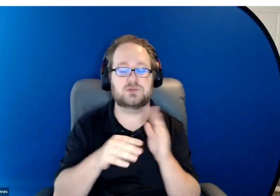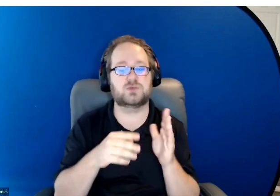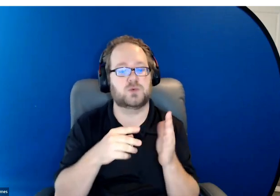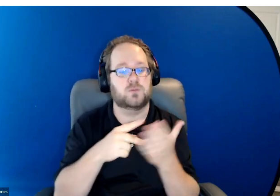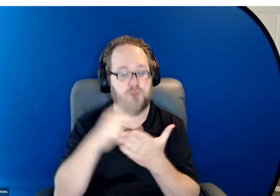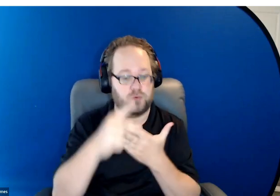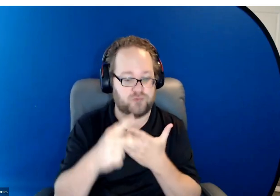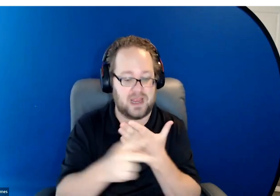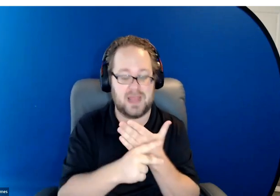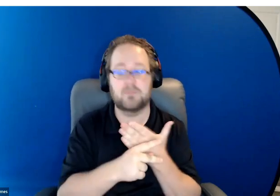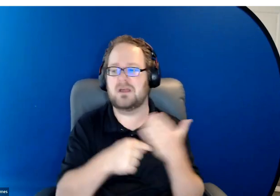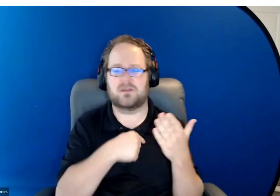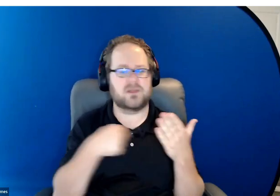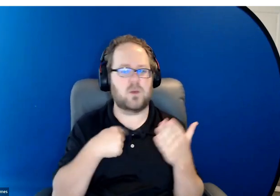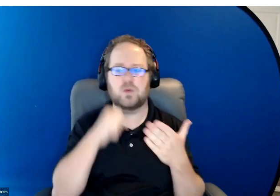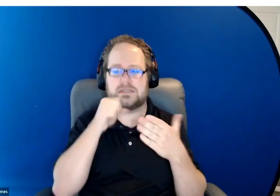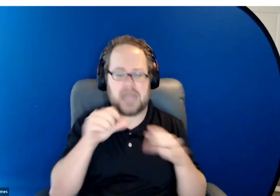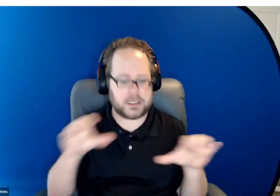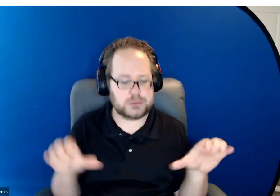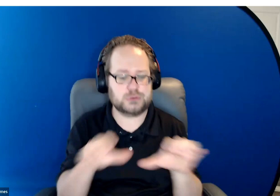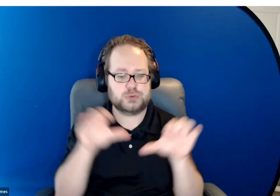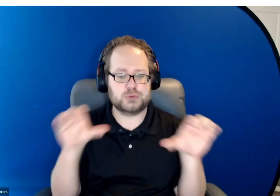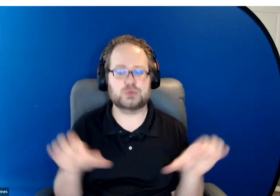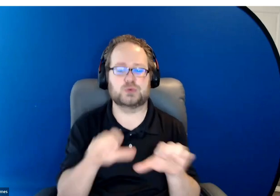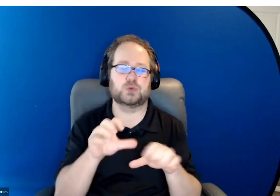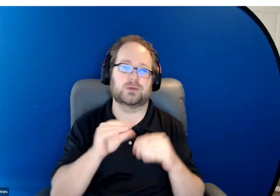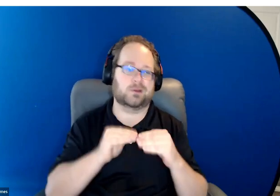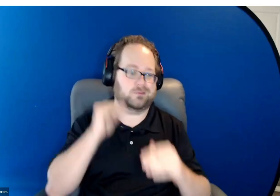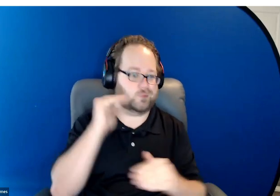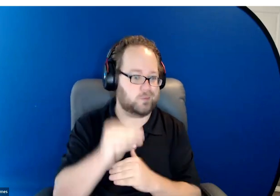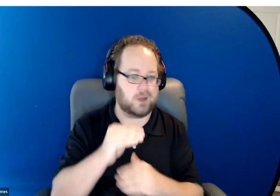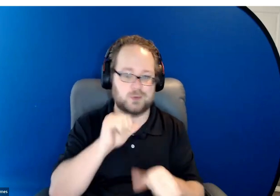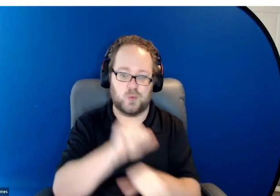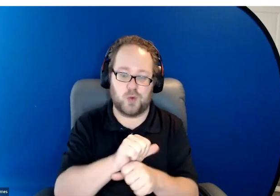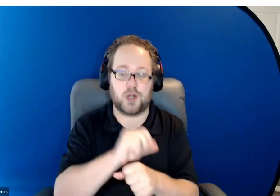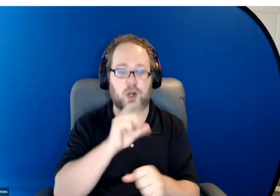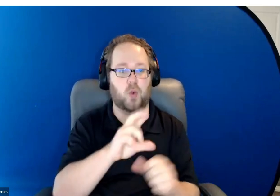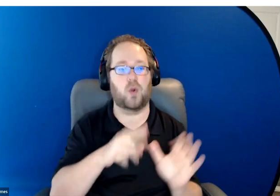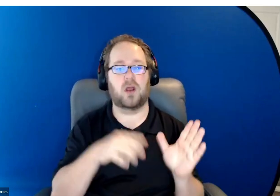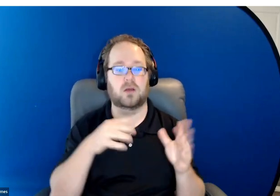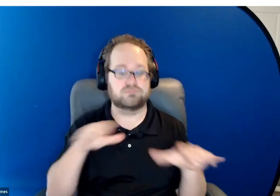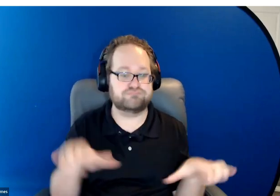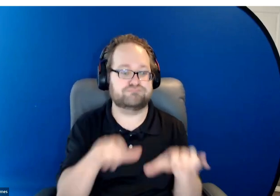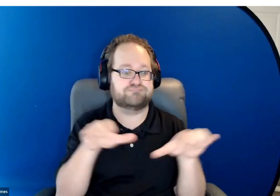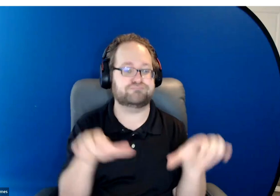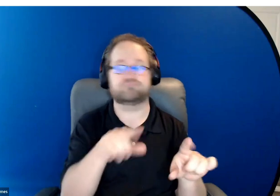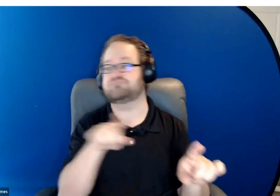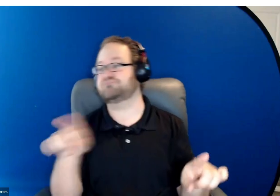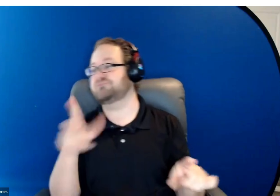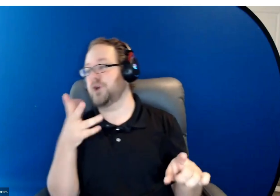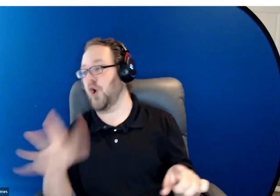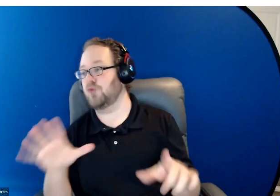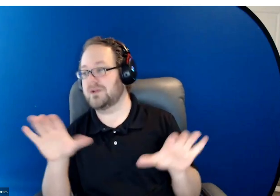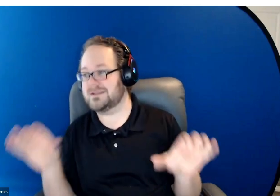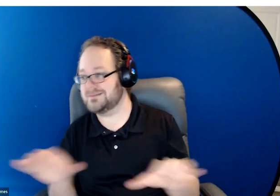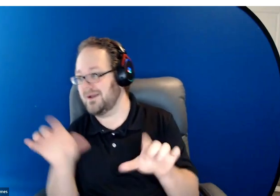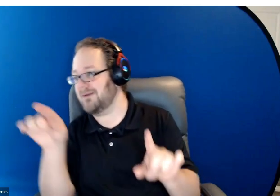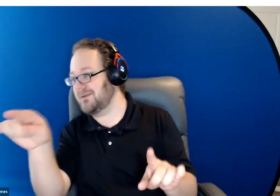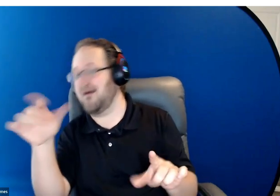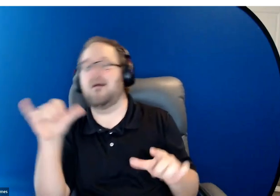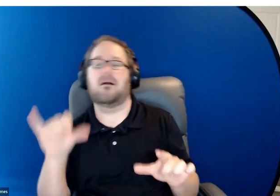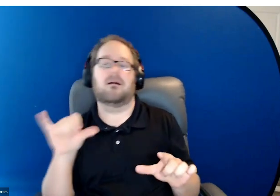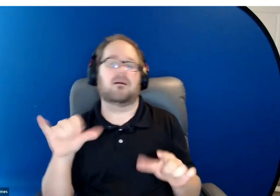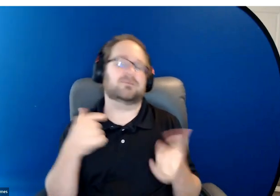work, that we're really taking lessons learned, and that we're being creative and thinking outside the box in meeting the needs of older